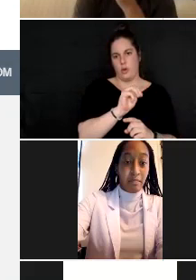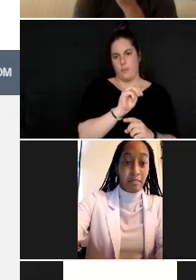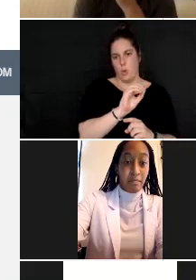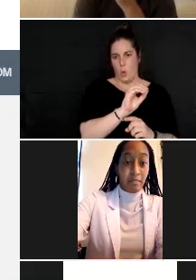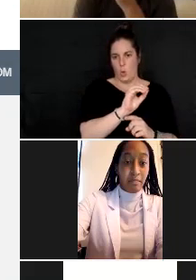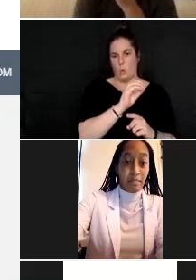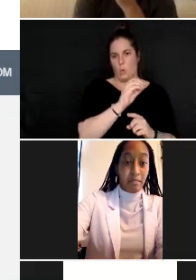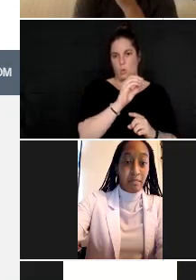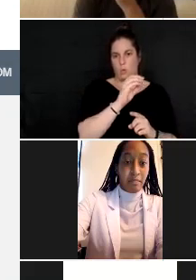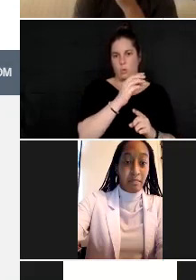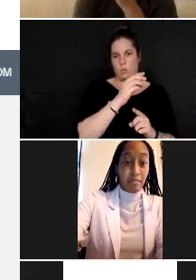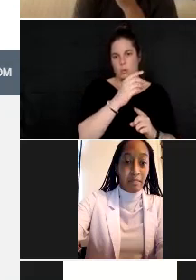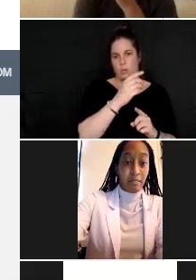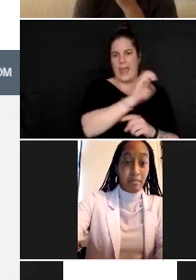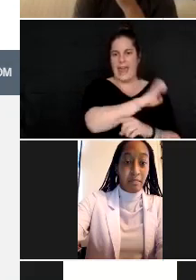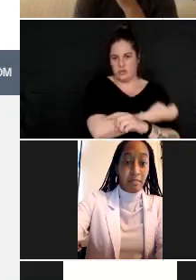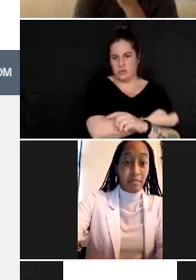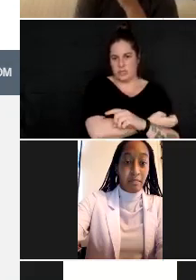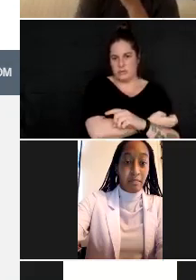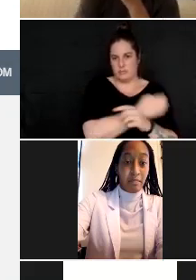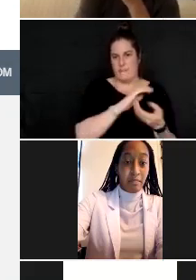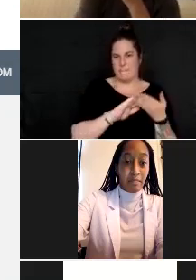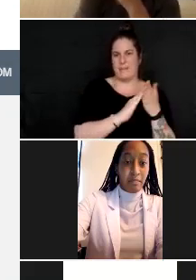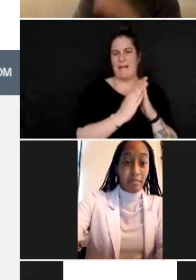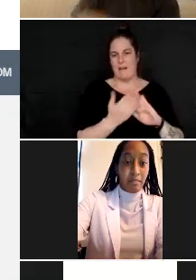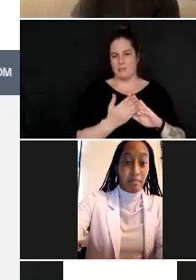into thermal energy, right? So